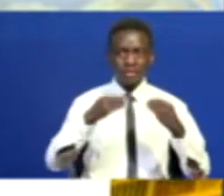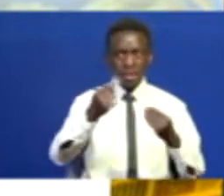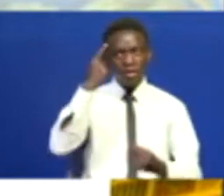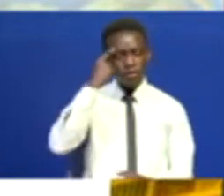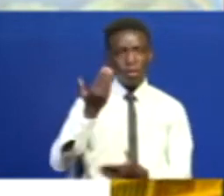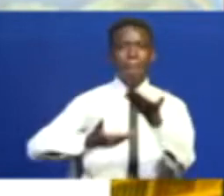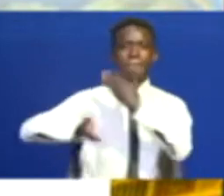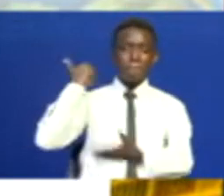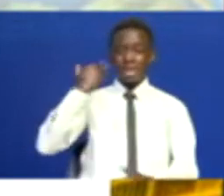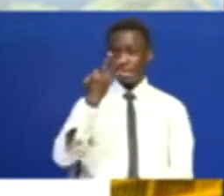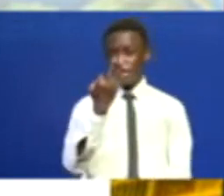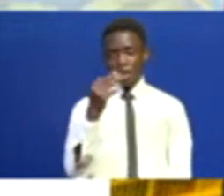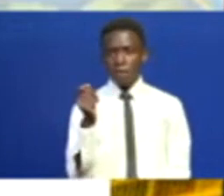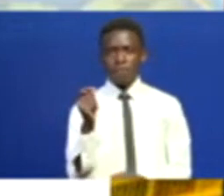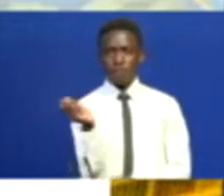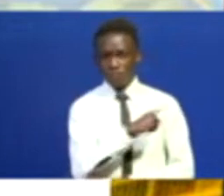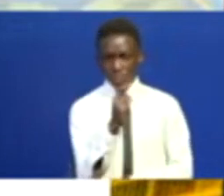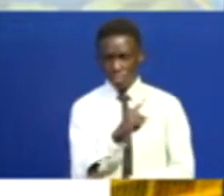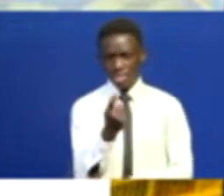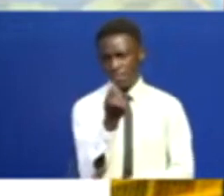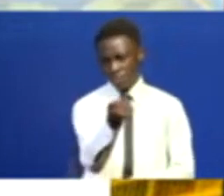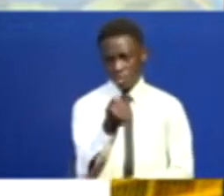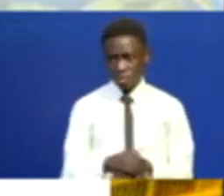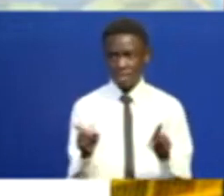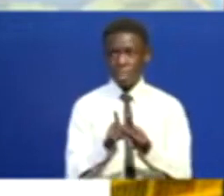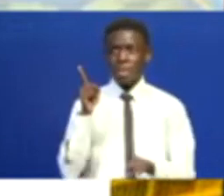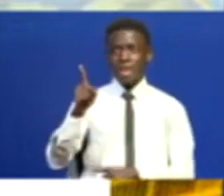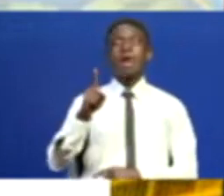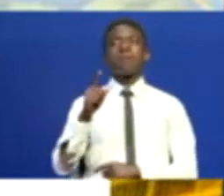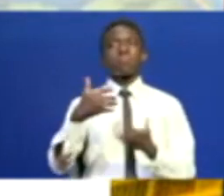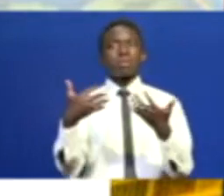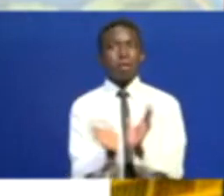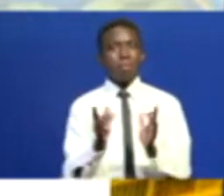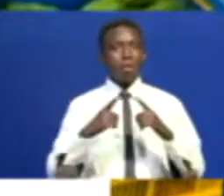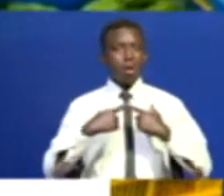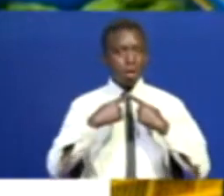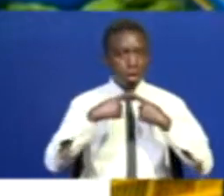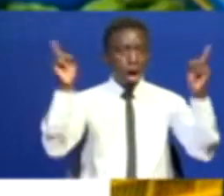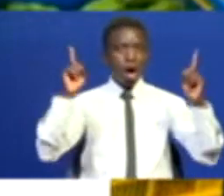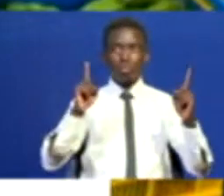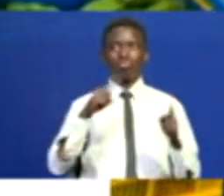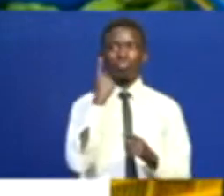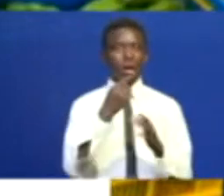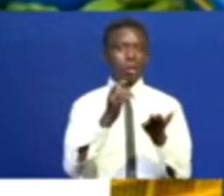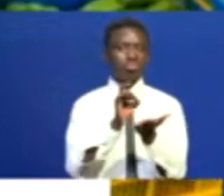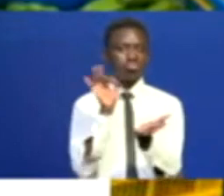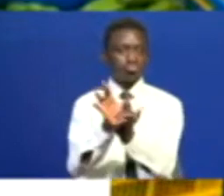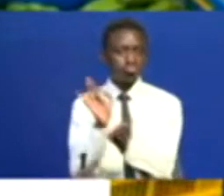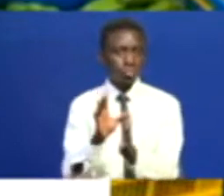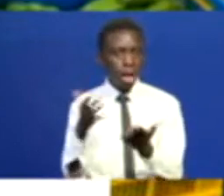few months. The startup company has, however, not disclosed the number of employees that will be affected.